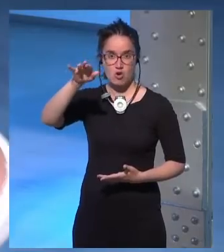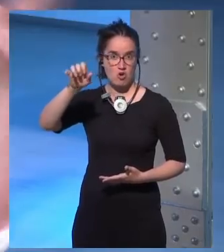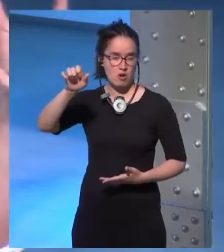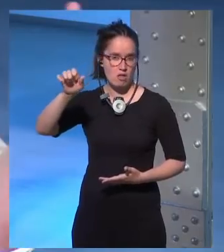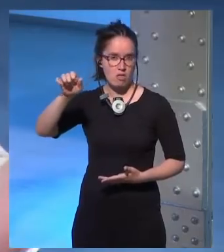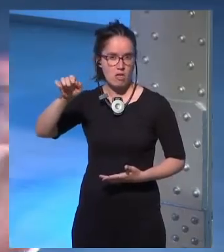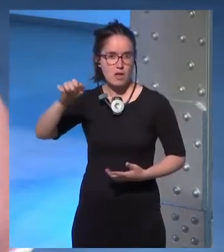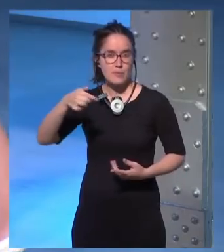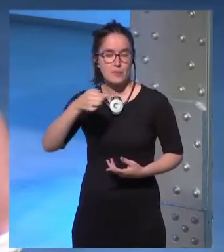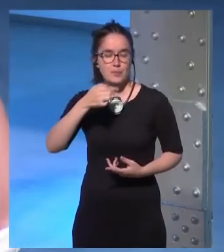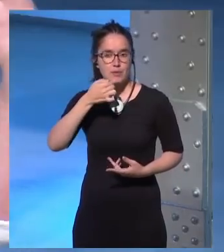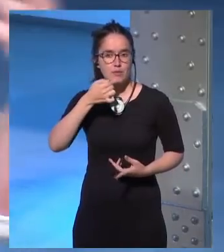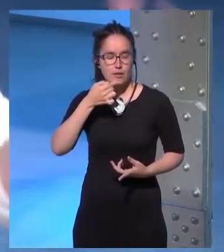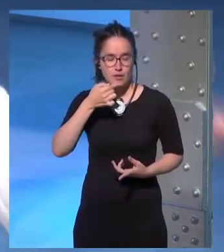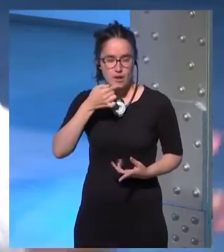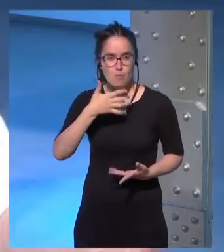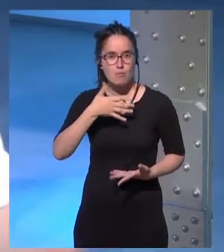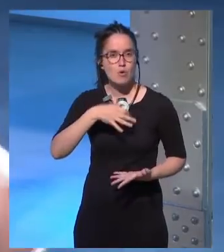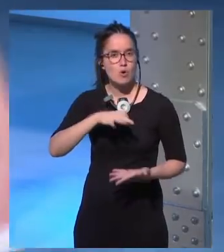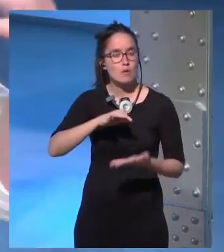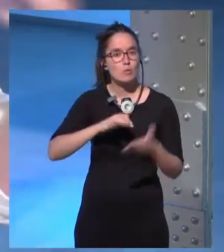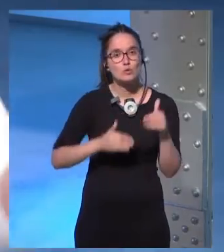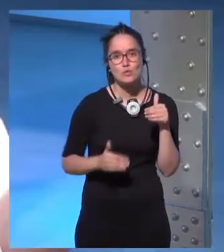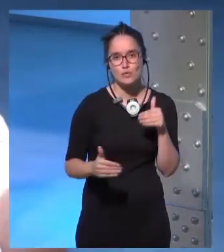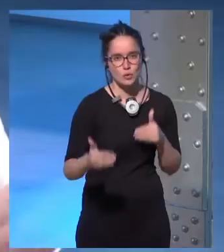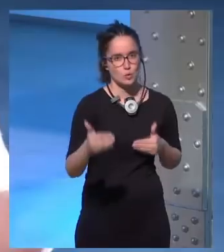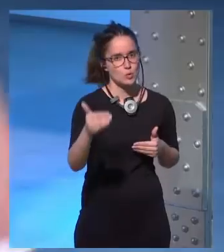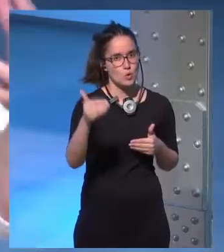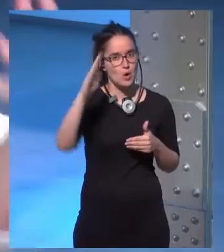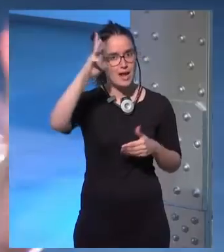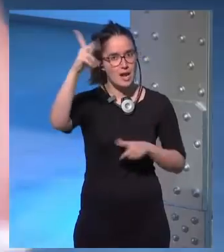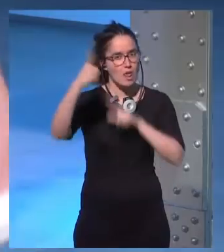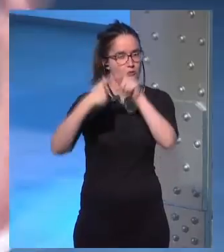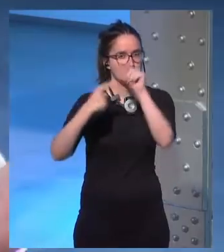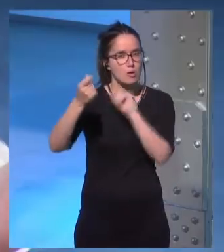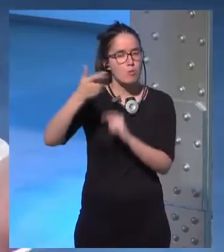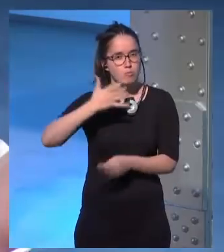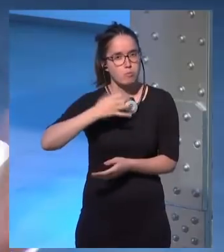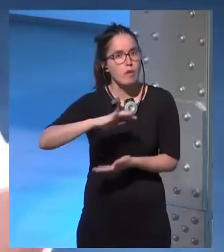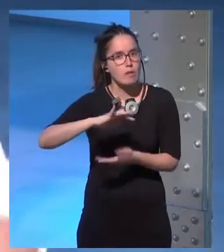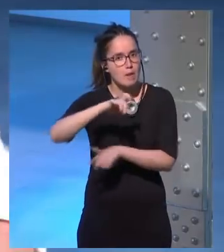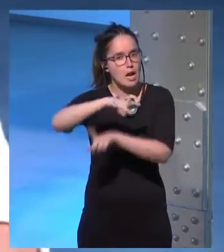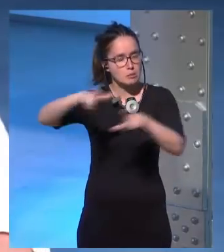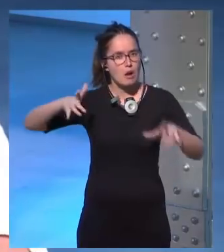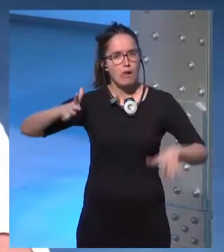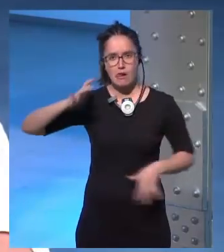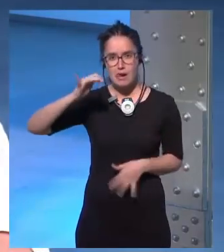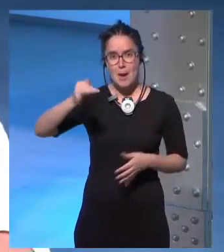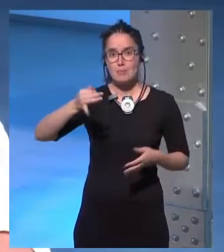space. It shows that there is a future for humanity, and at this point, that alone is hopeful.